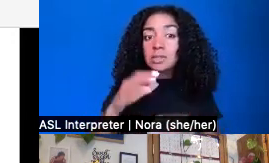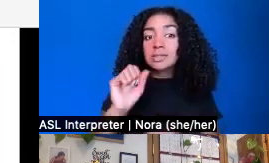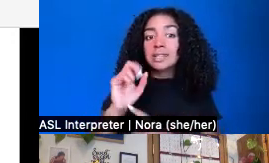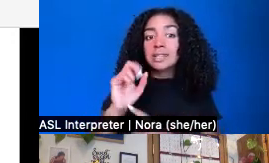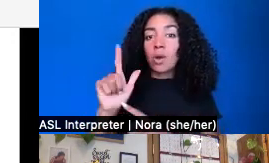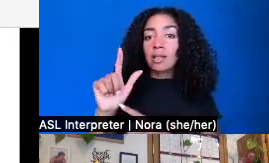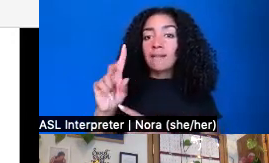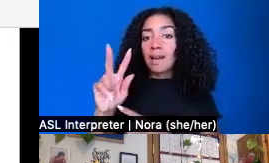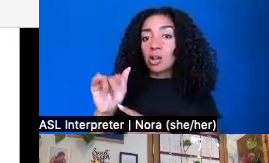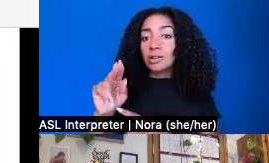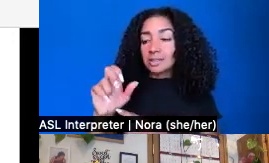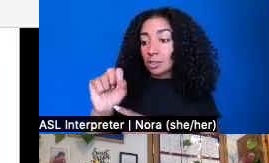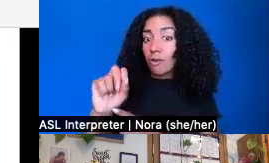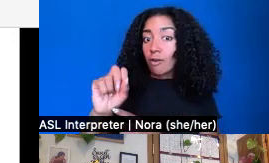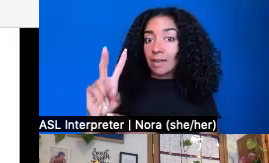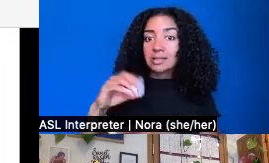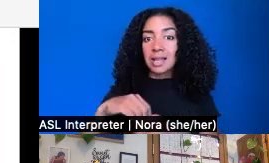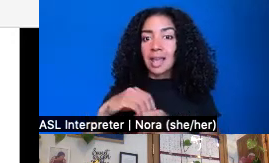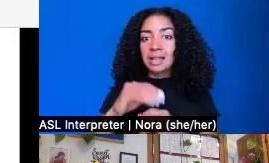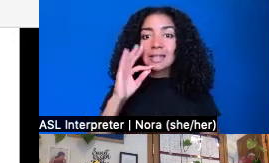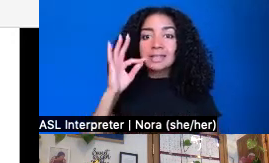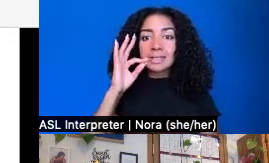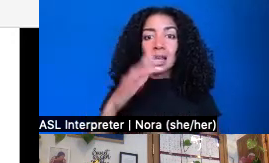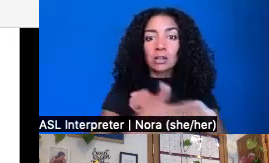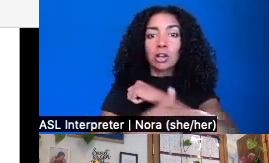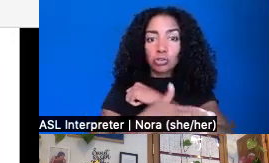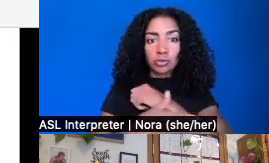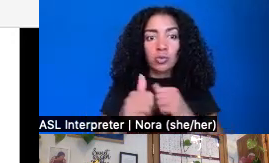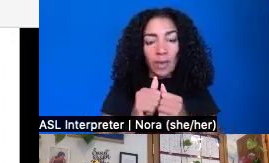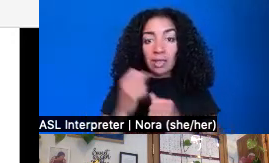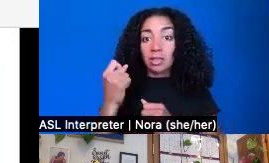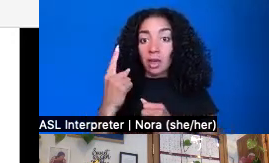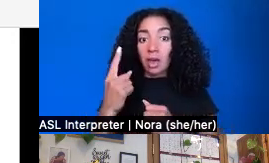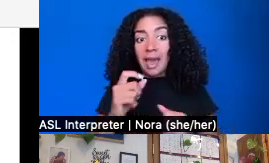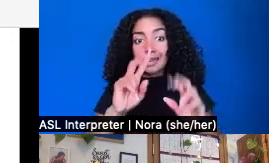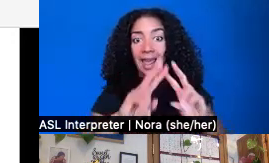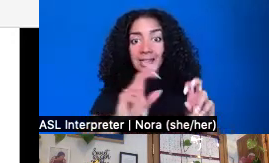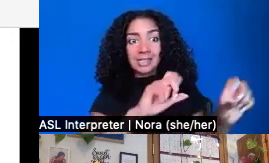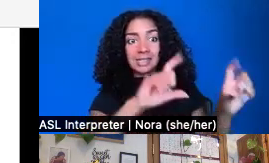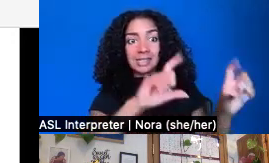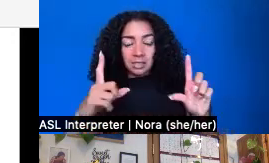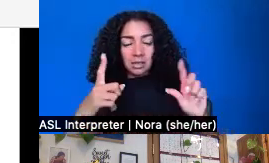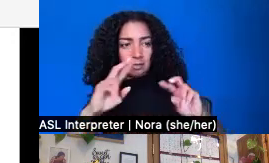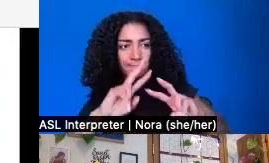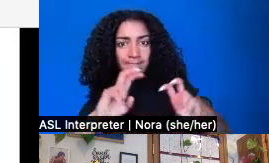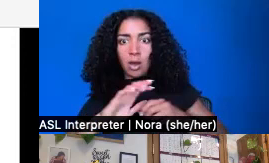analysis. And we'll take a little break, and then we'll do the sex offender module, what advocates need to